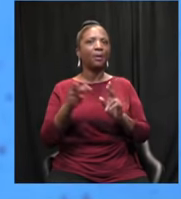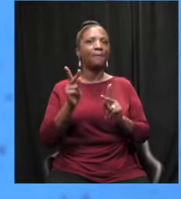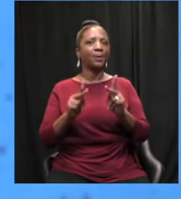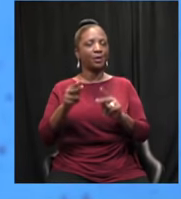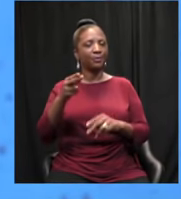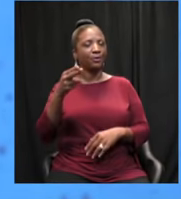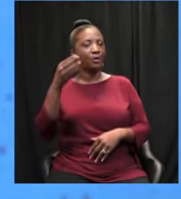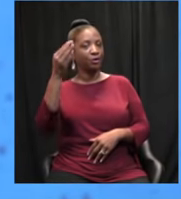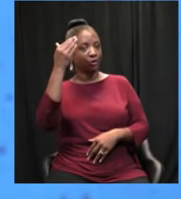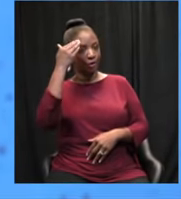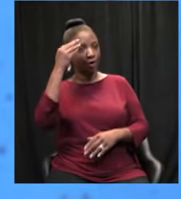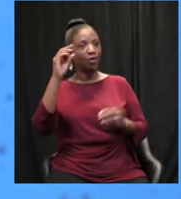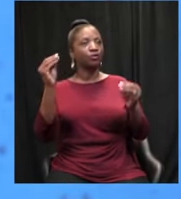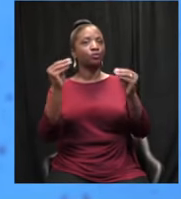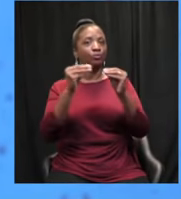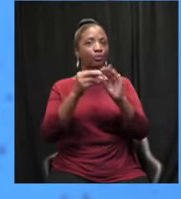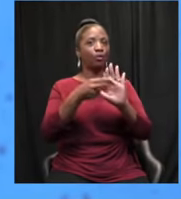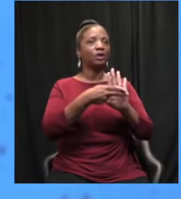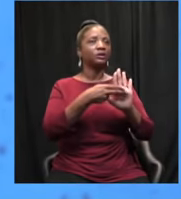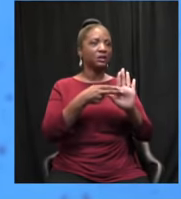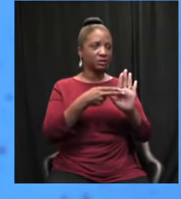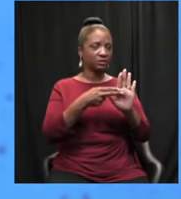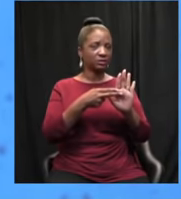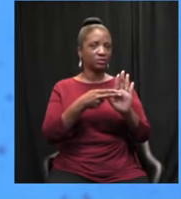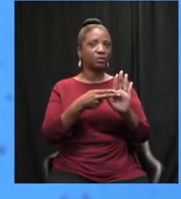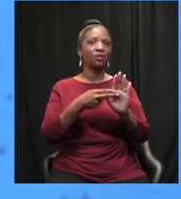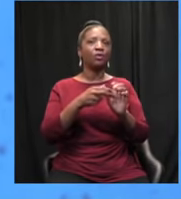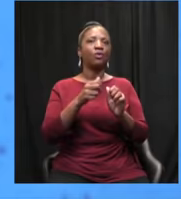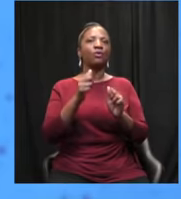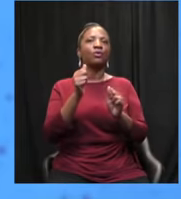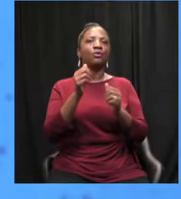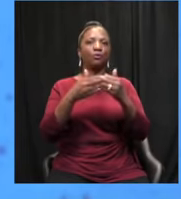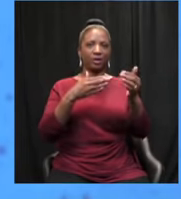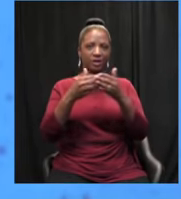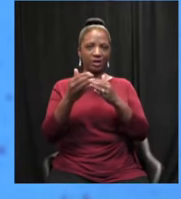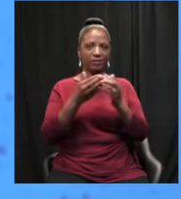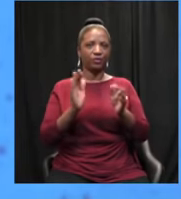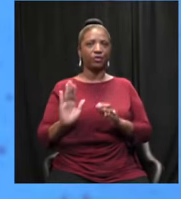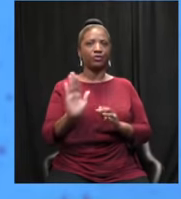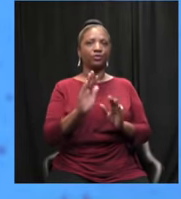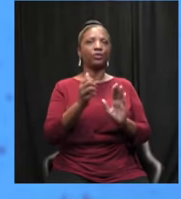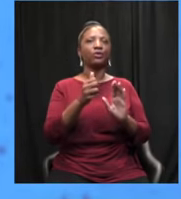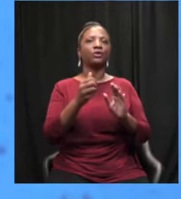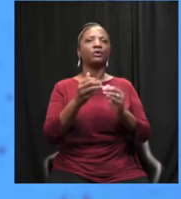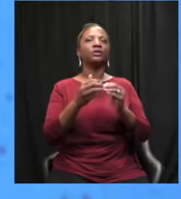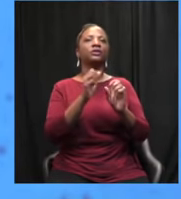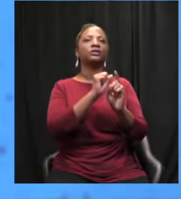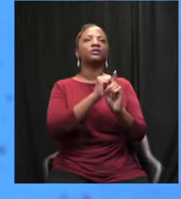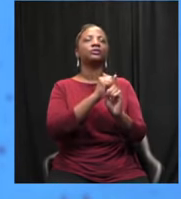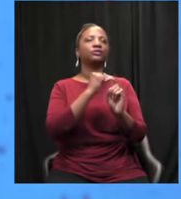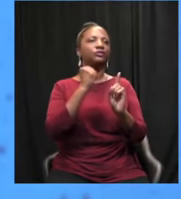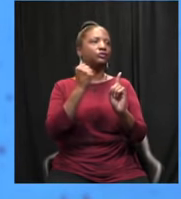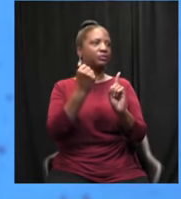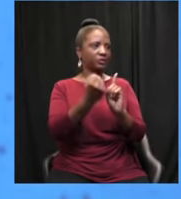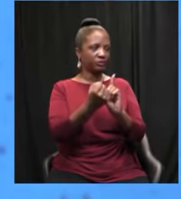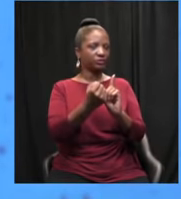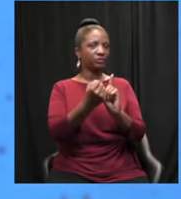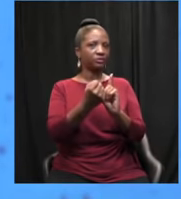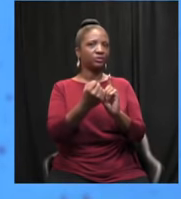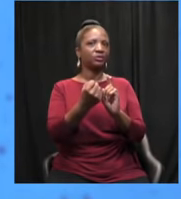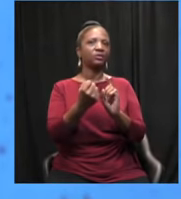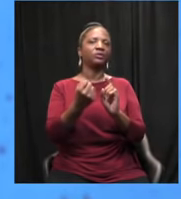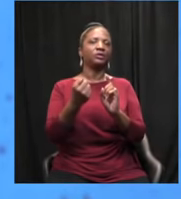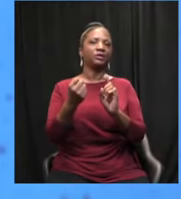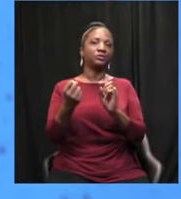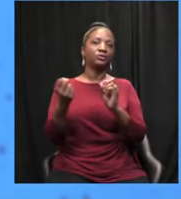your situation is. And it's not so much about getting from him. It's about honoring him. All that you have and all the